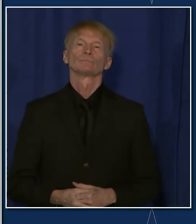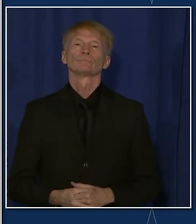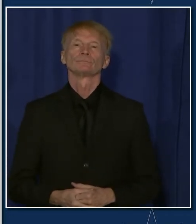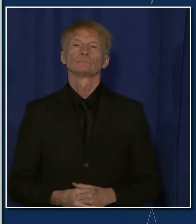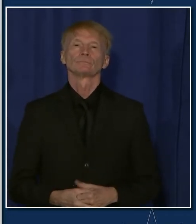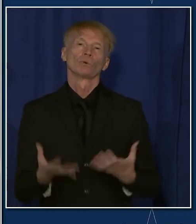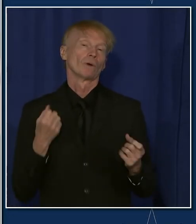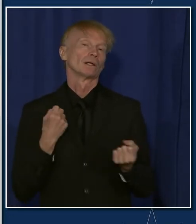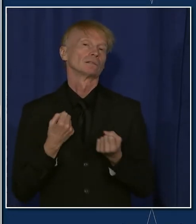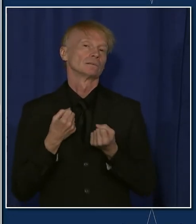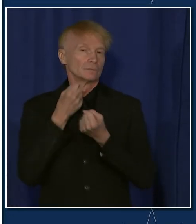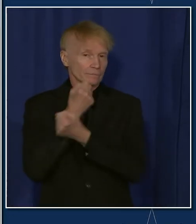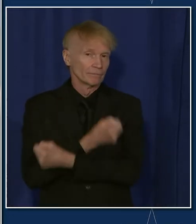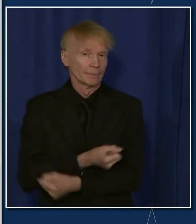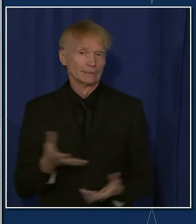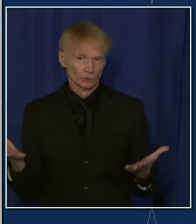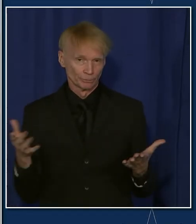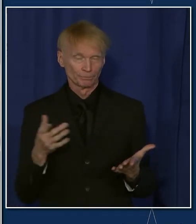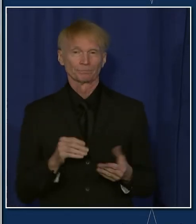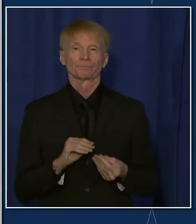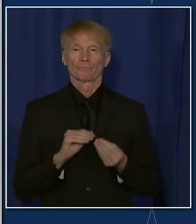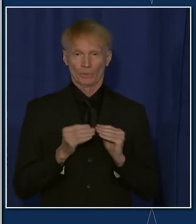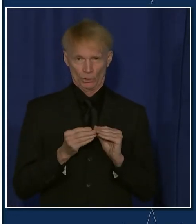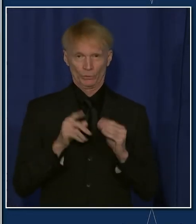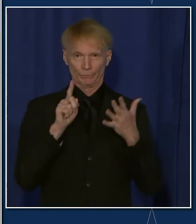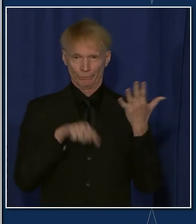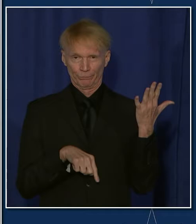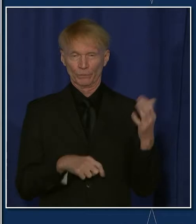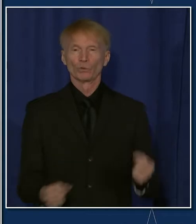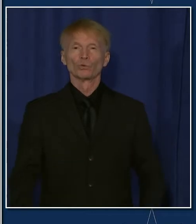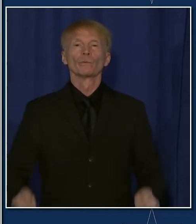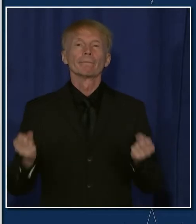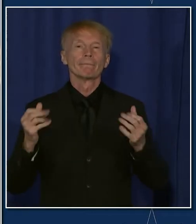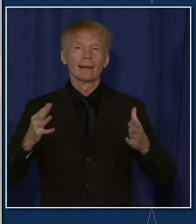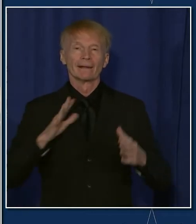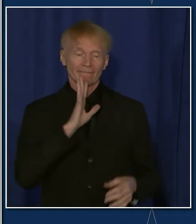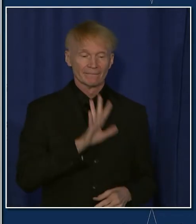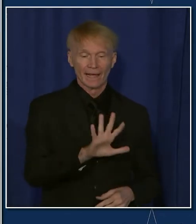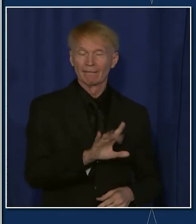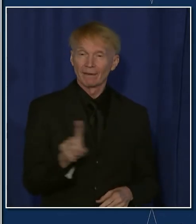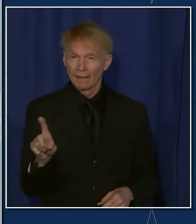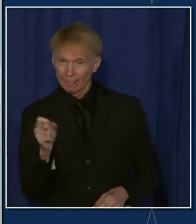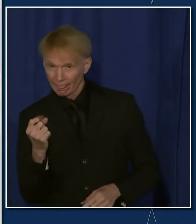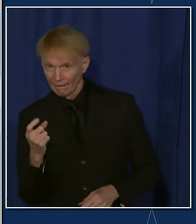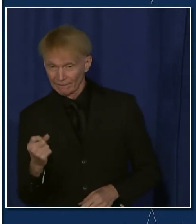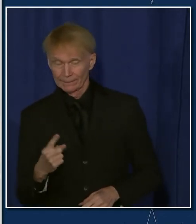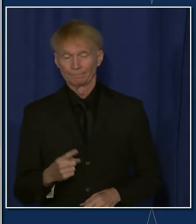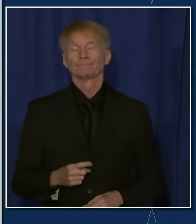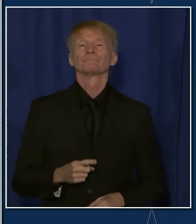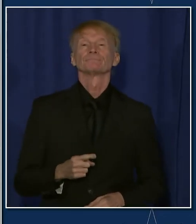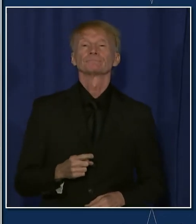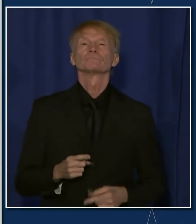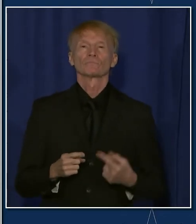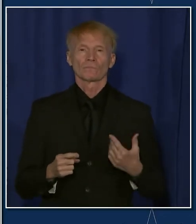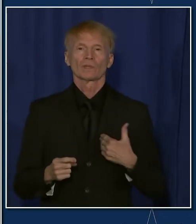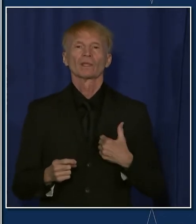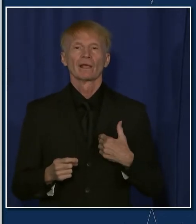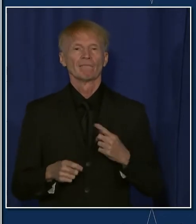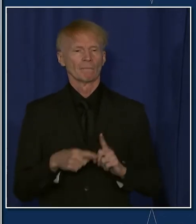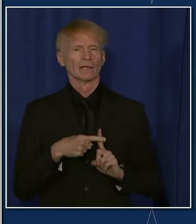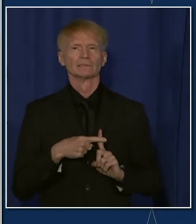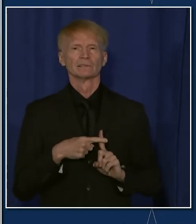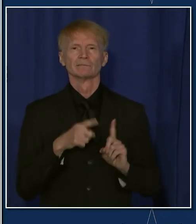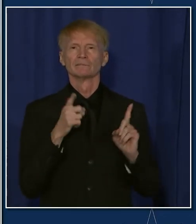you some statistics. There have been 2 million kids ages 5 to 11 years of age that have tested positive